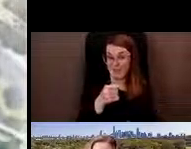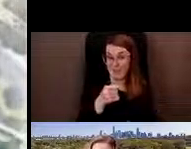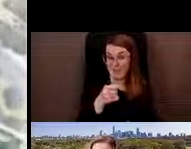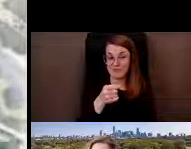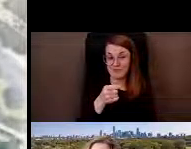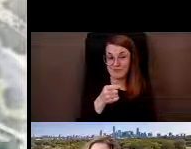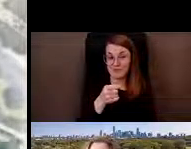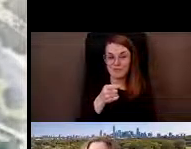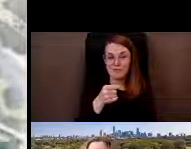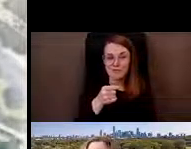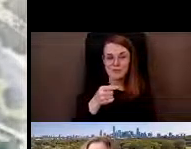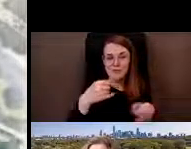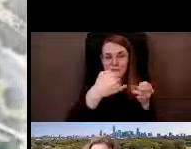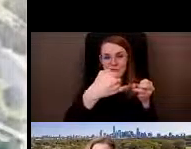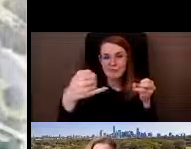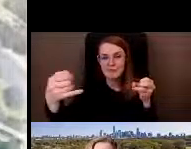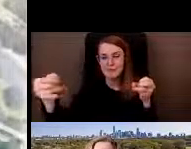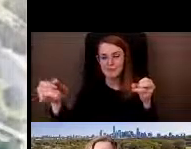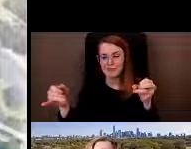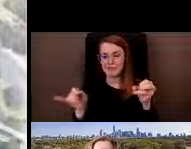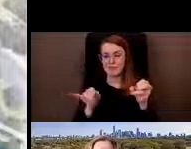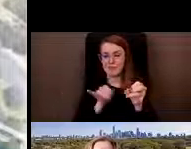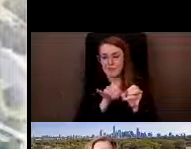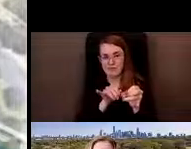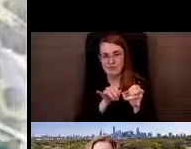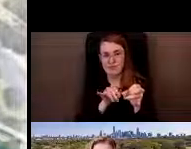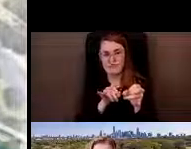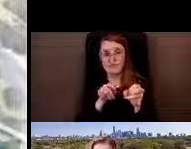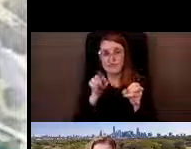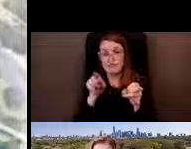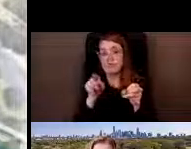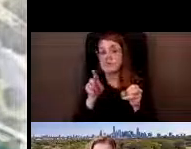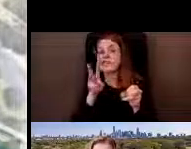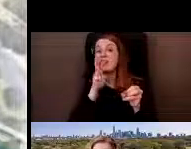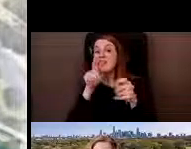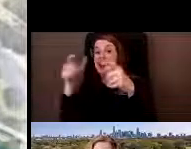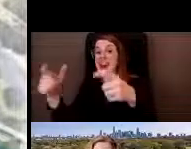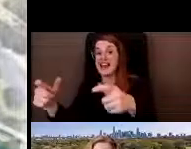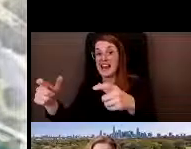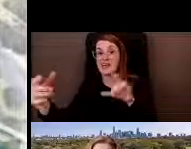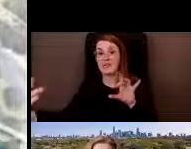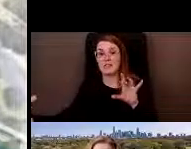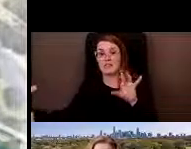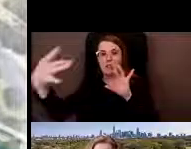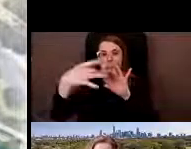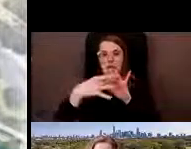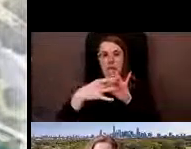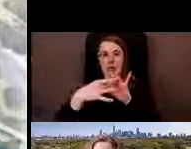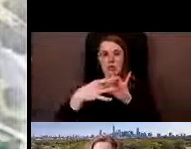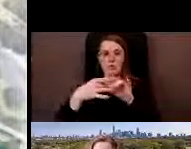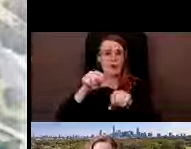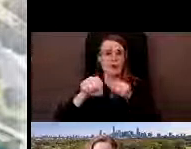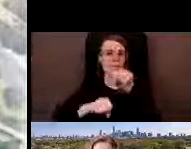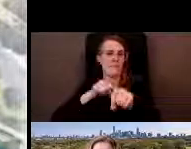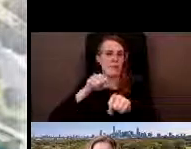And in the edges concept, we explored connecting across Lady Bird Lake with a pedestrian and bike bridge.